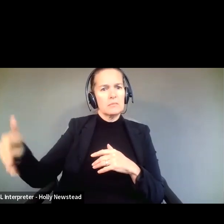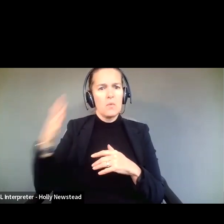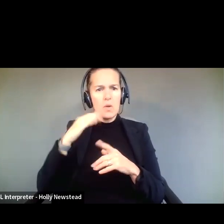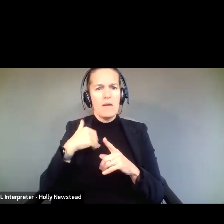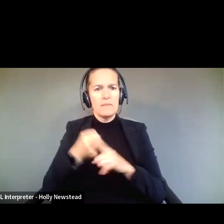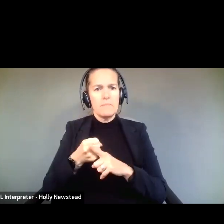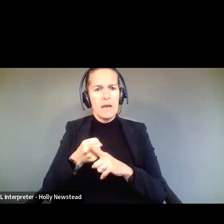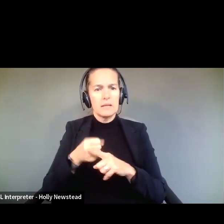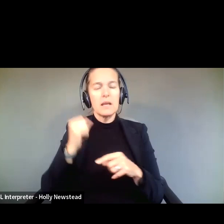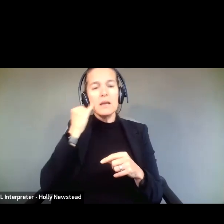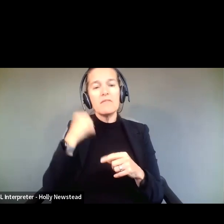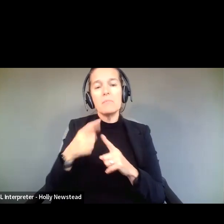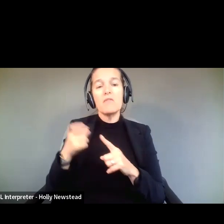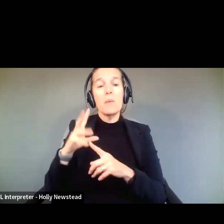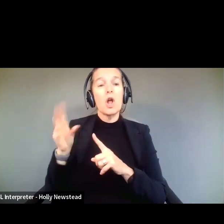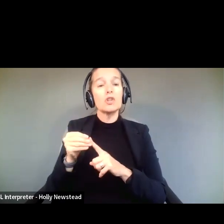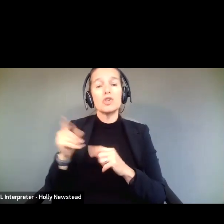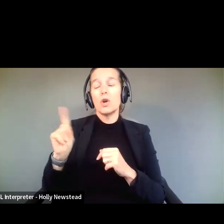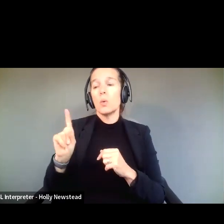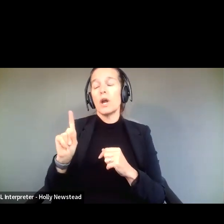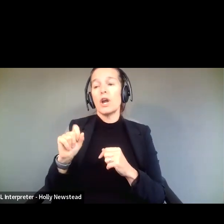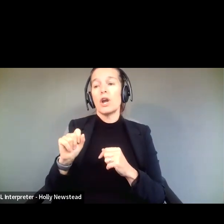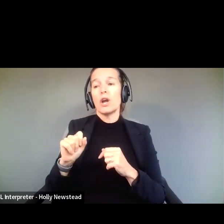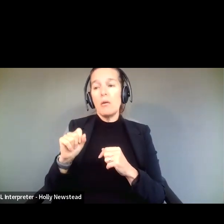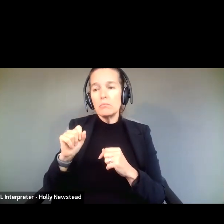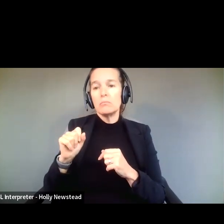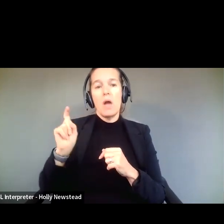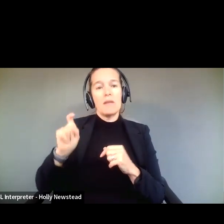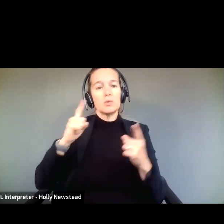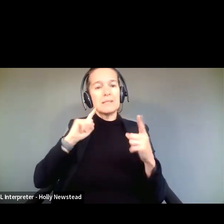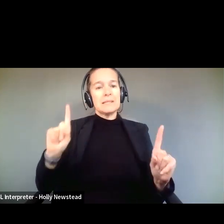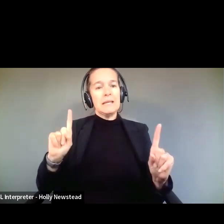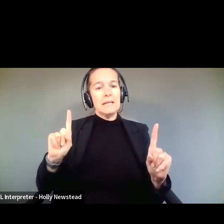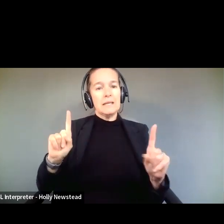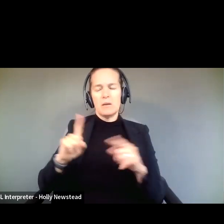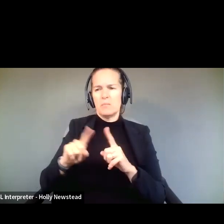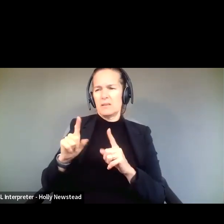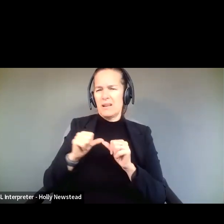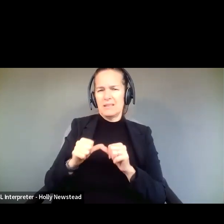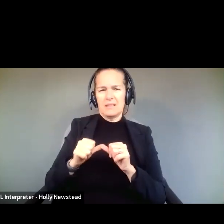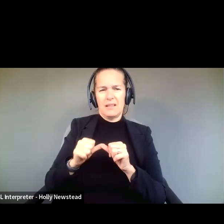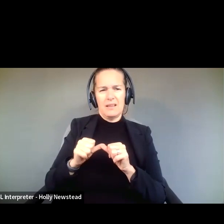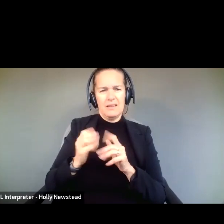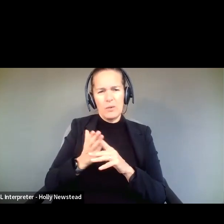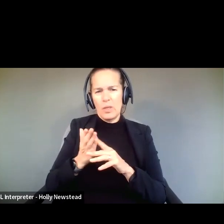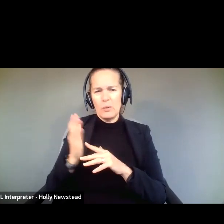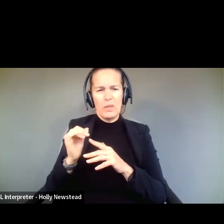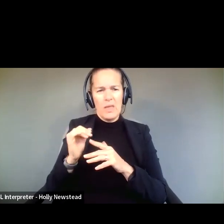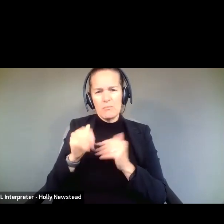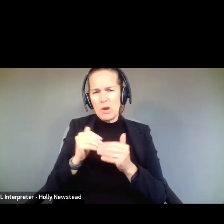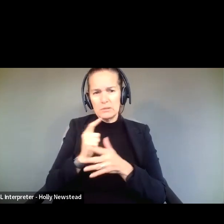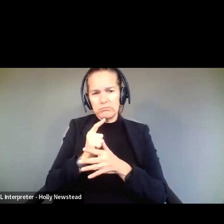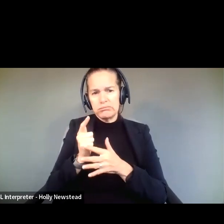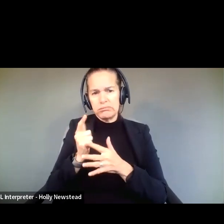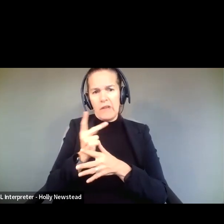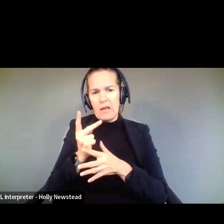If I'm from a culture where you have to succeed, constantly being put through a process of proving to